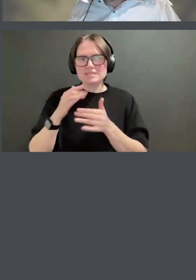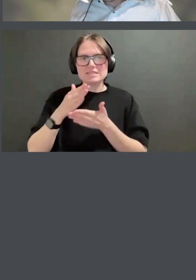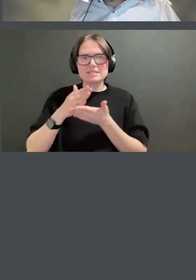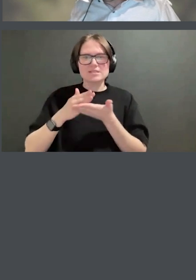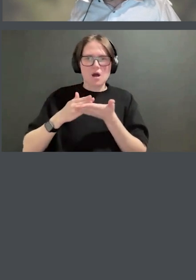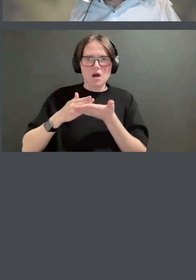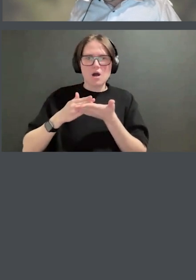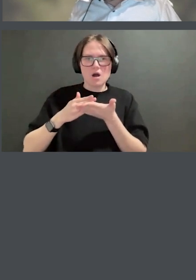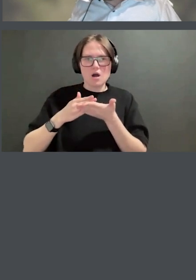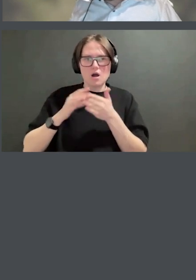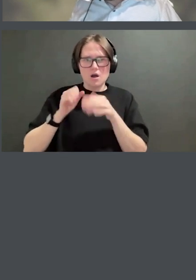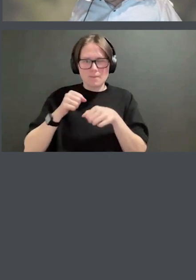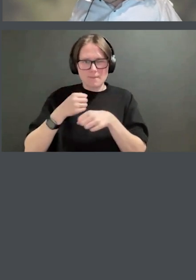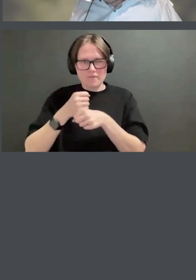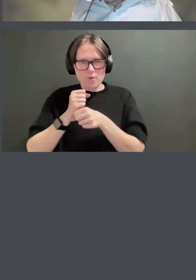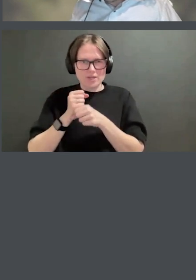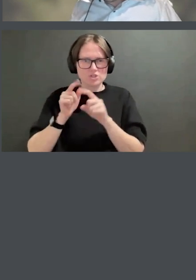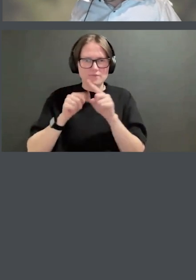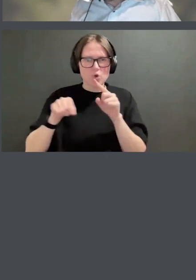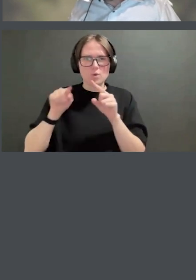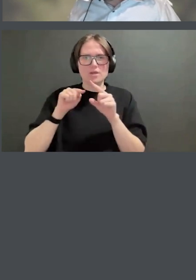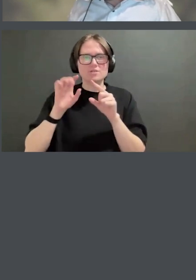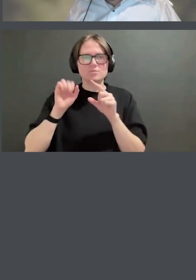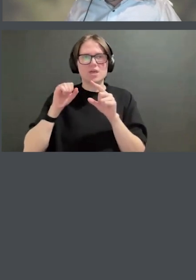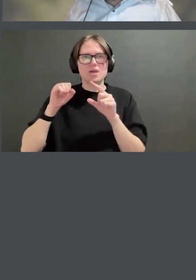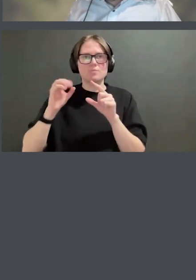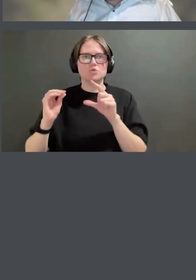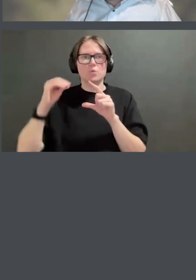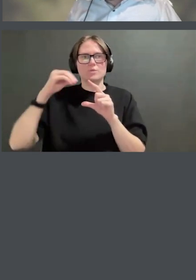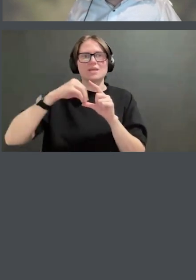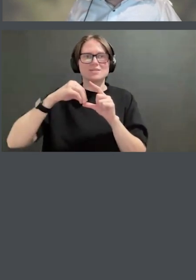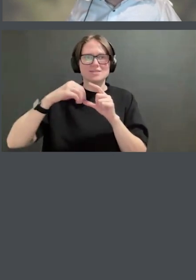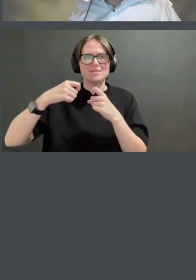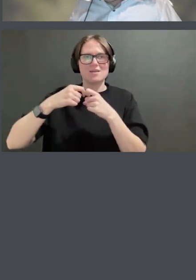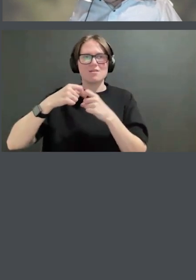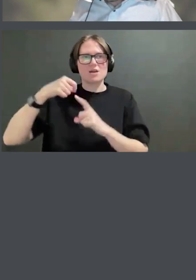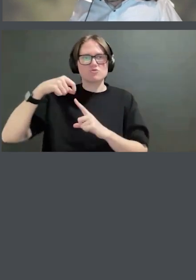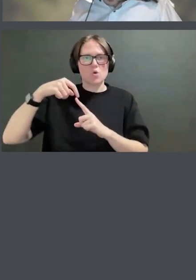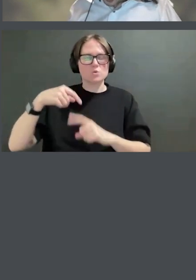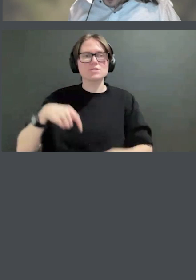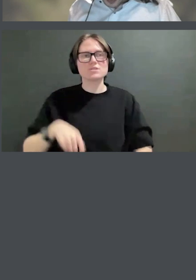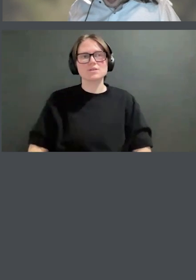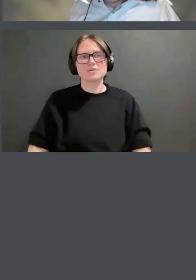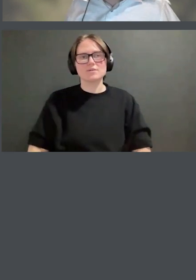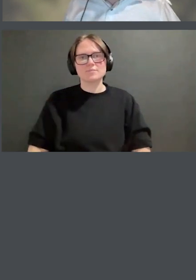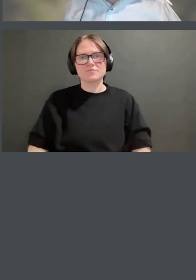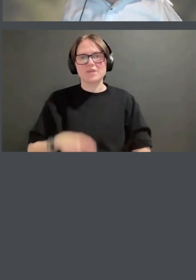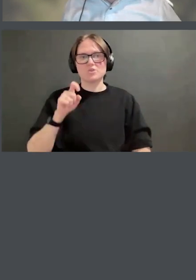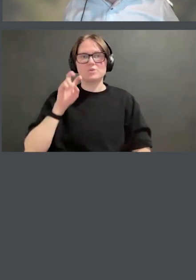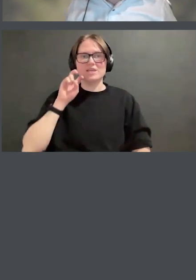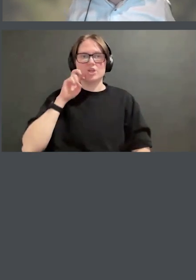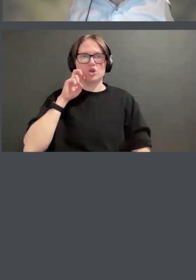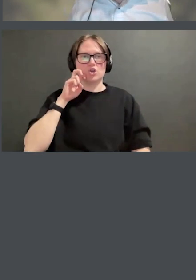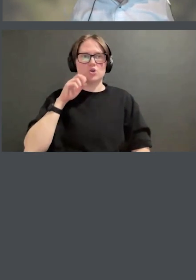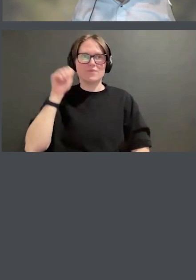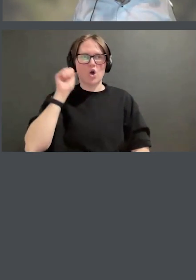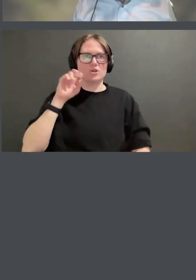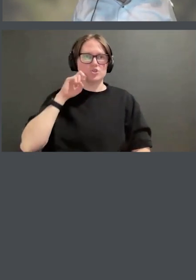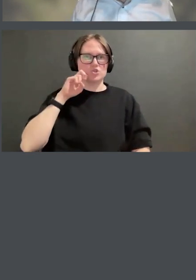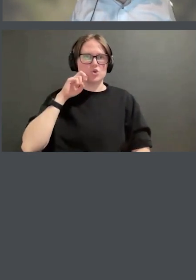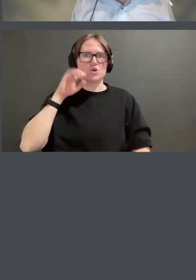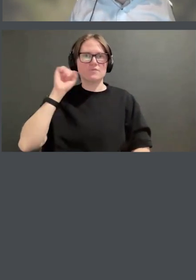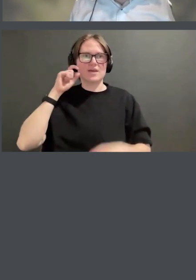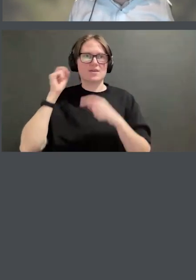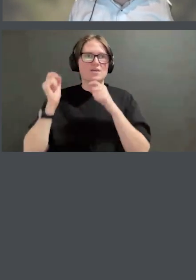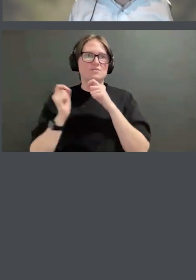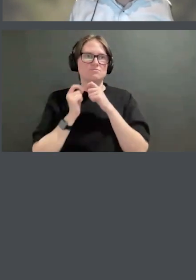of formation of the cochlea in order to place the electrodes. And you need a nerve that carries the information to the